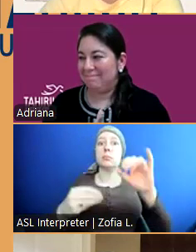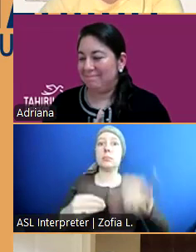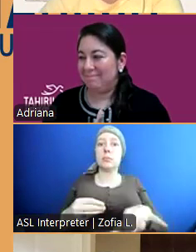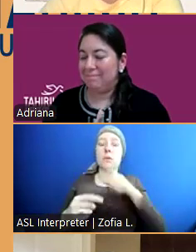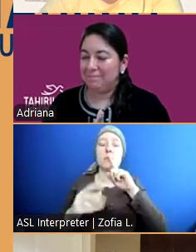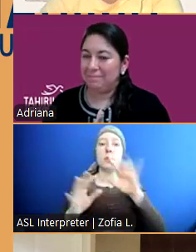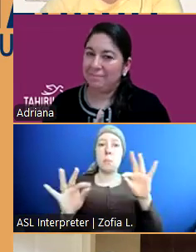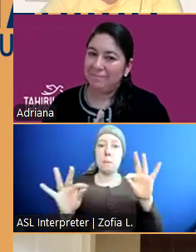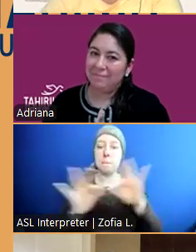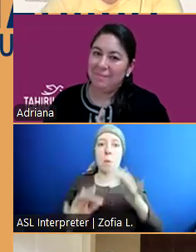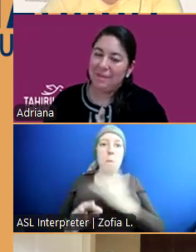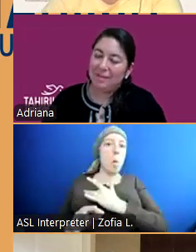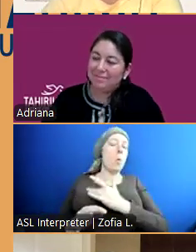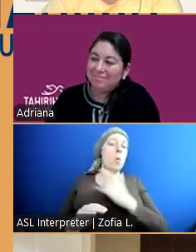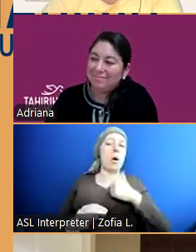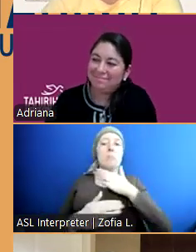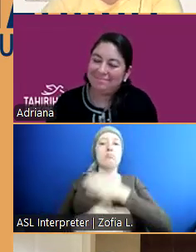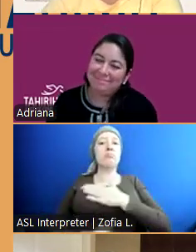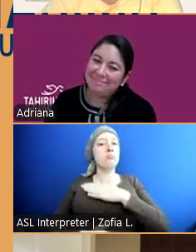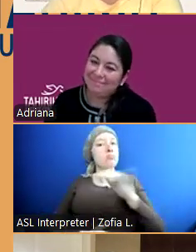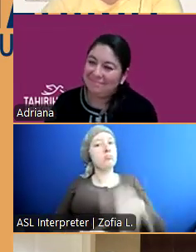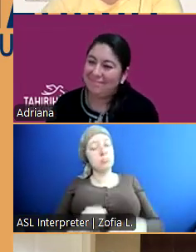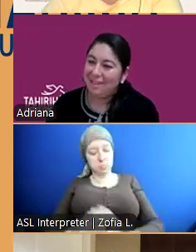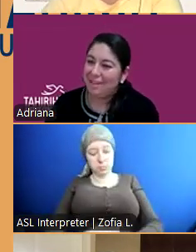really impactful, and I appreciate it.